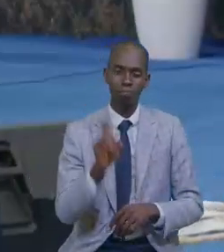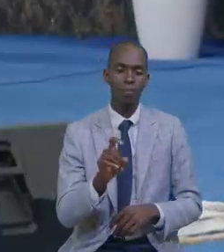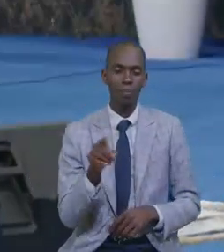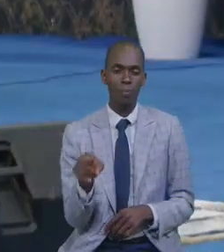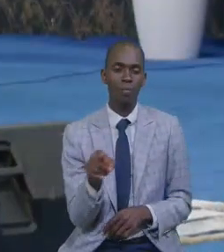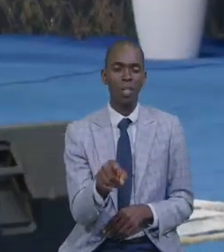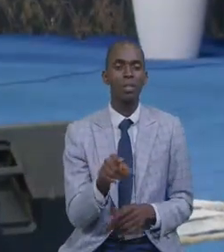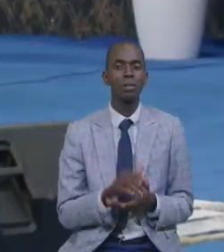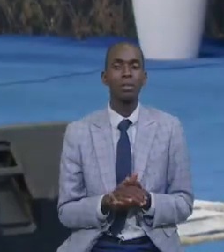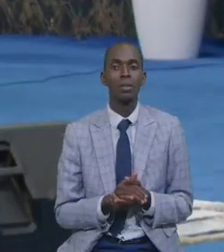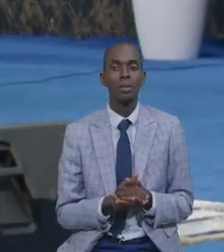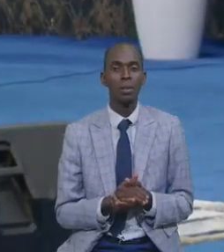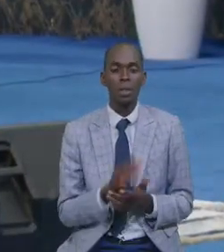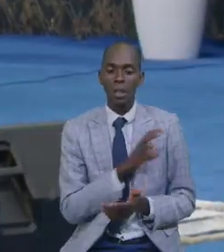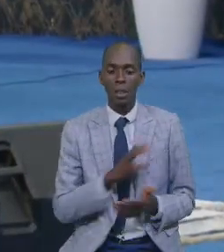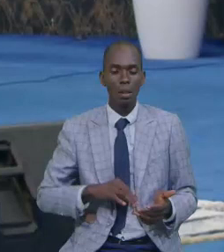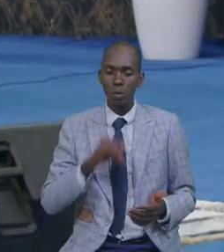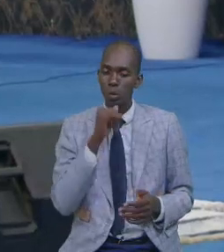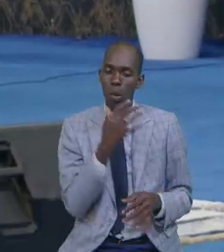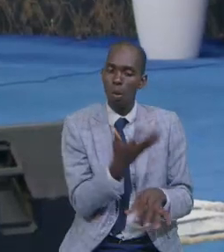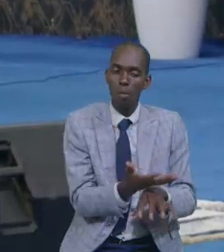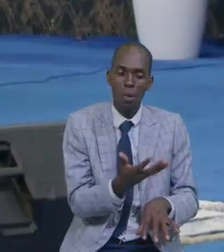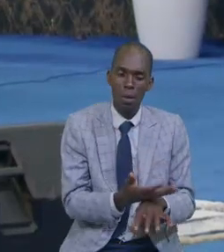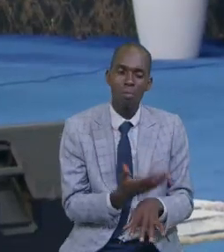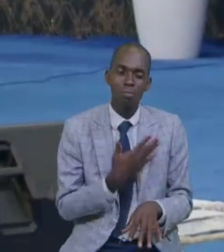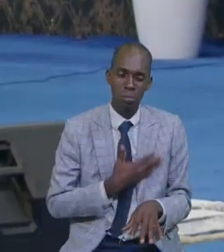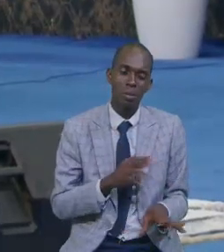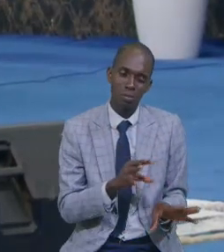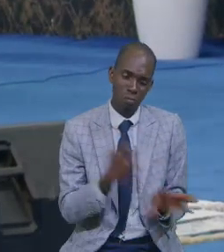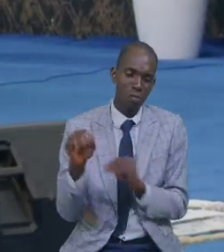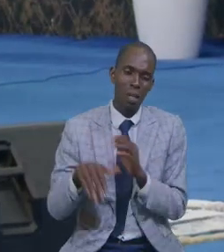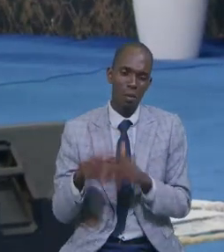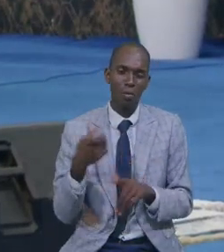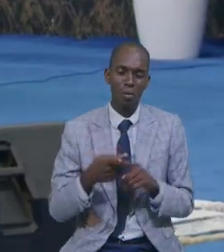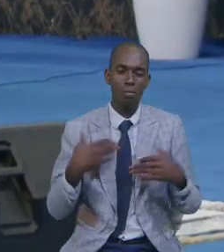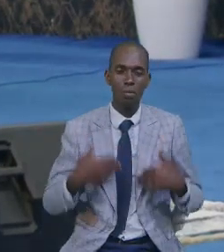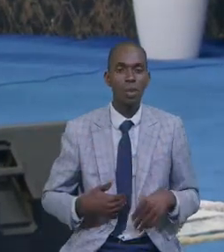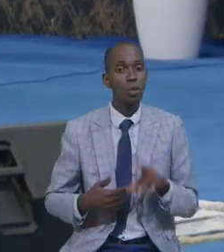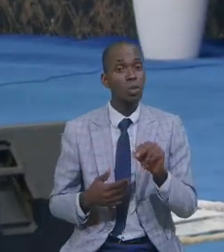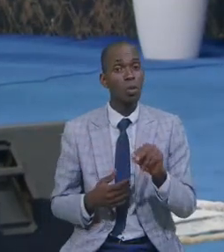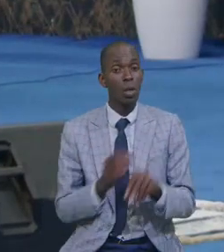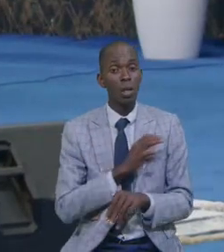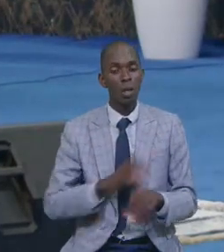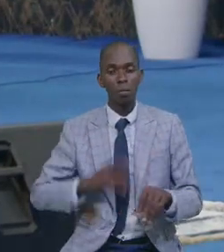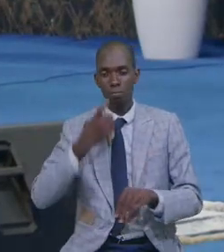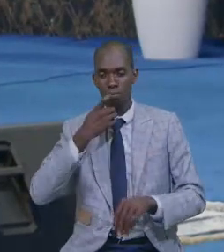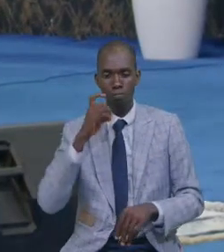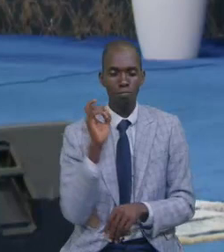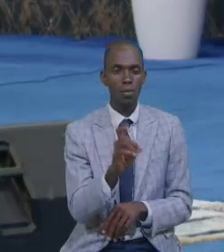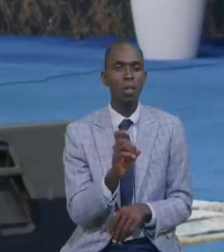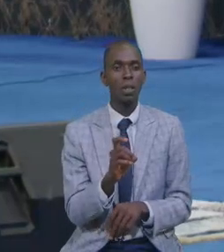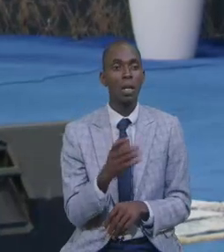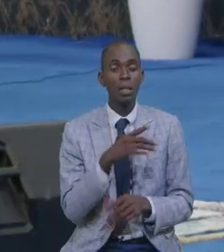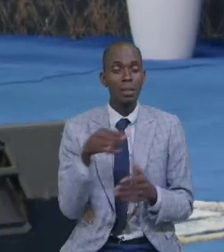saying, please, go out of this man. He charged him. And this is a